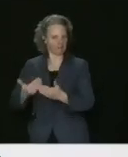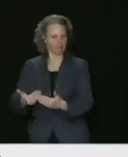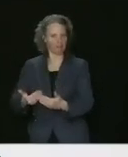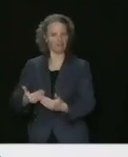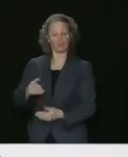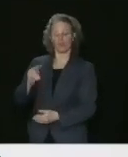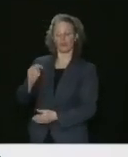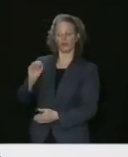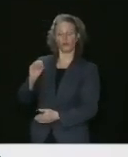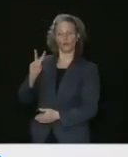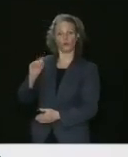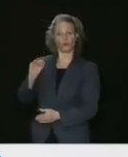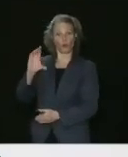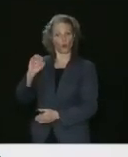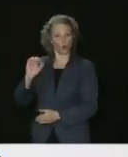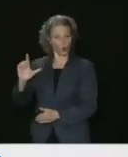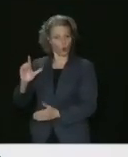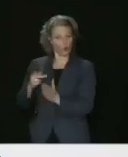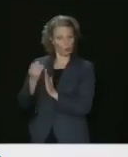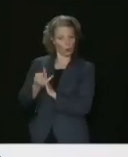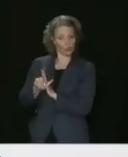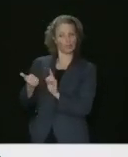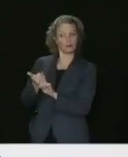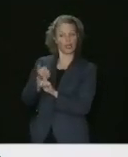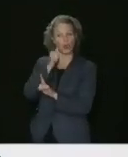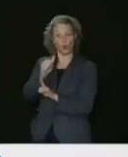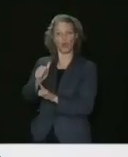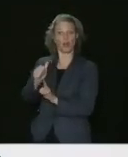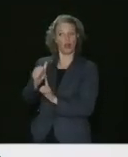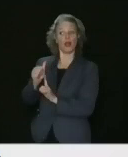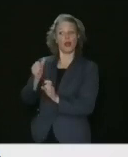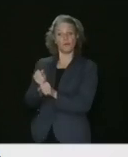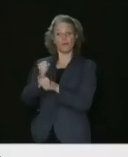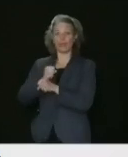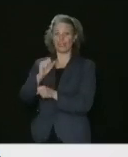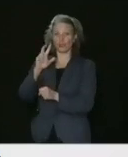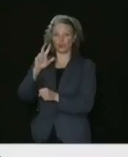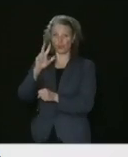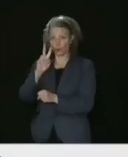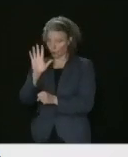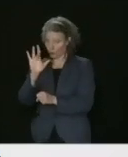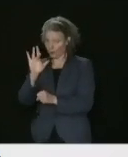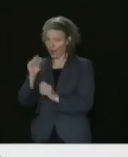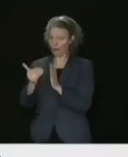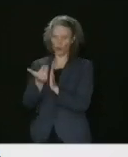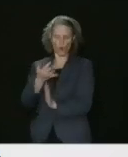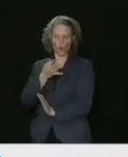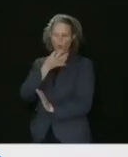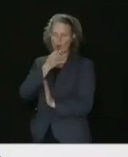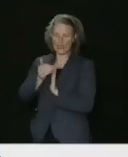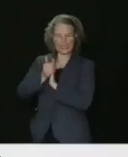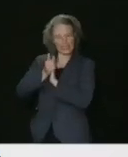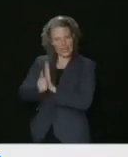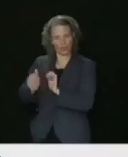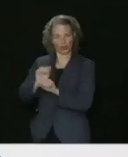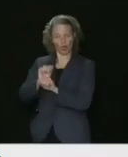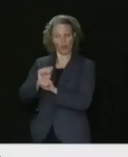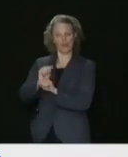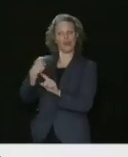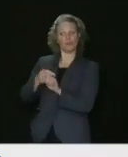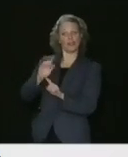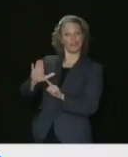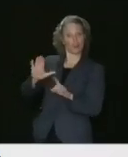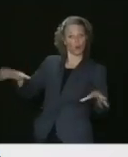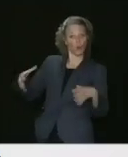Novocol project will also help create 25 new highly skilled jobs while maintaining their existing